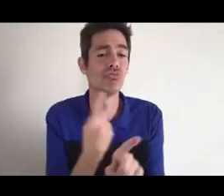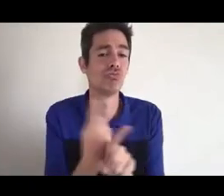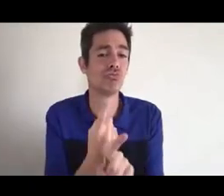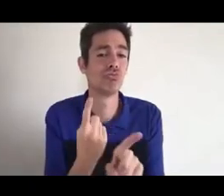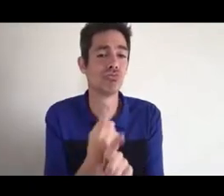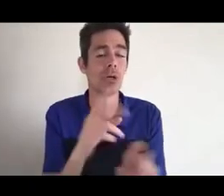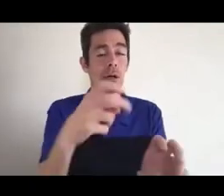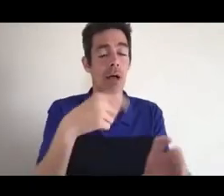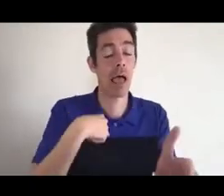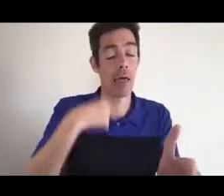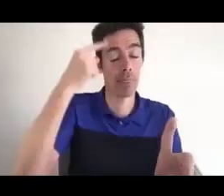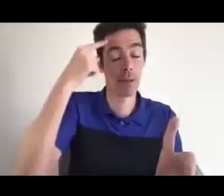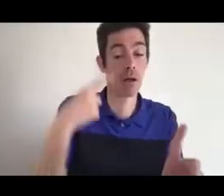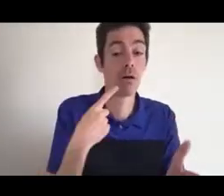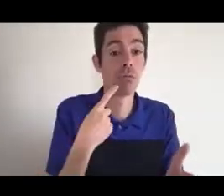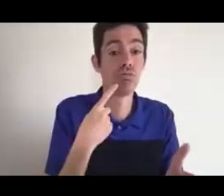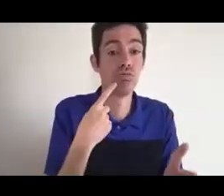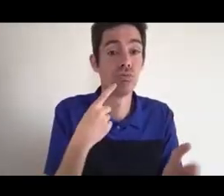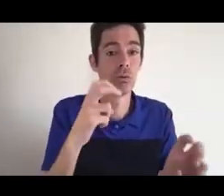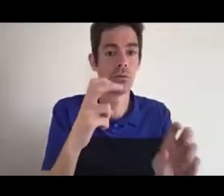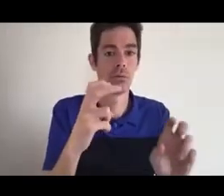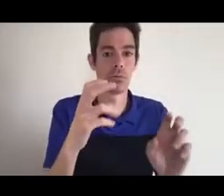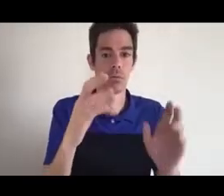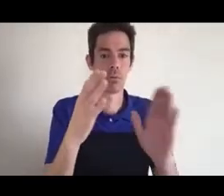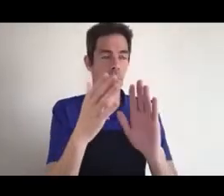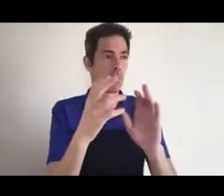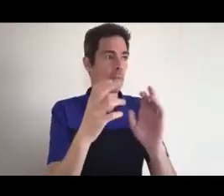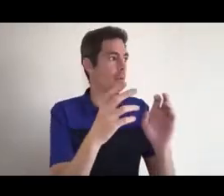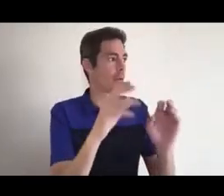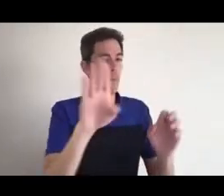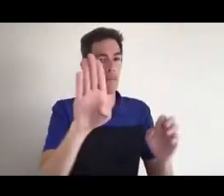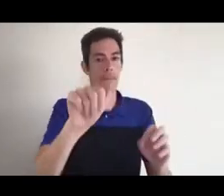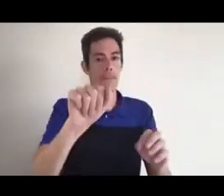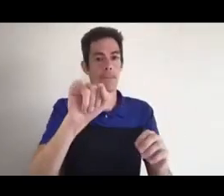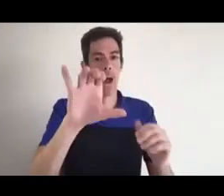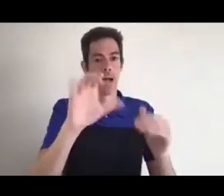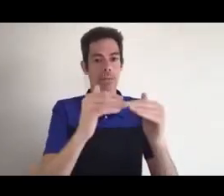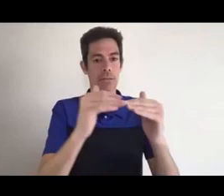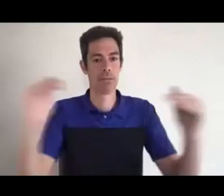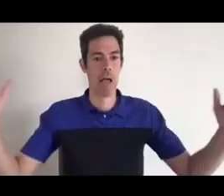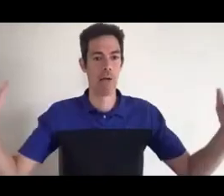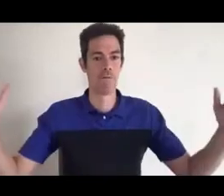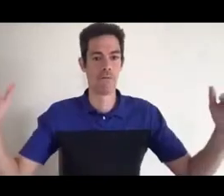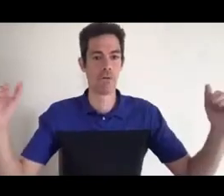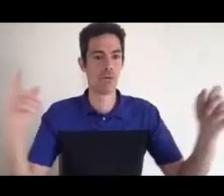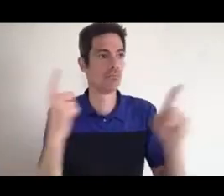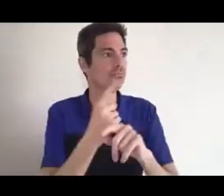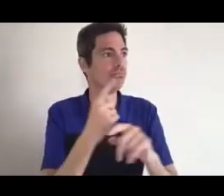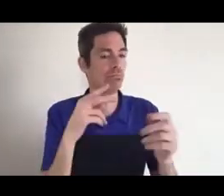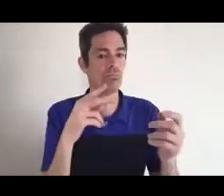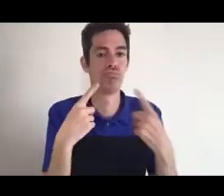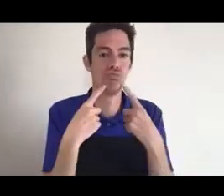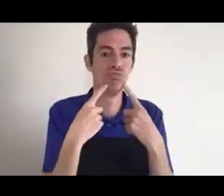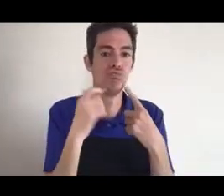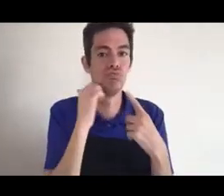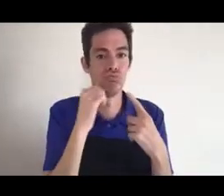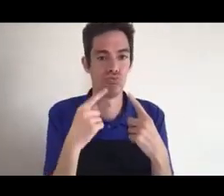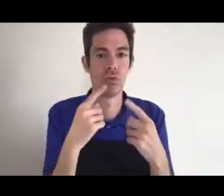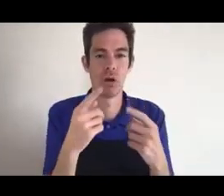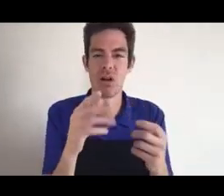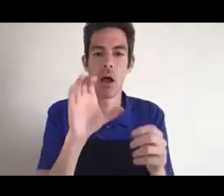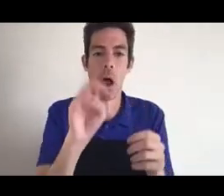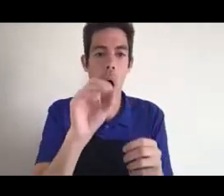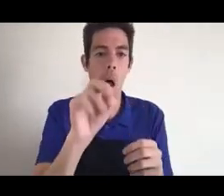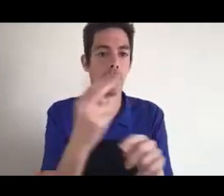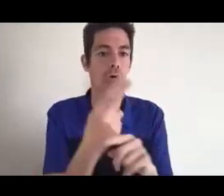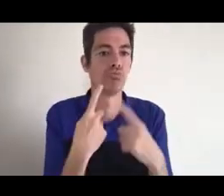heavy. Or this is just kind of like casual walking. I think of this as kind of the basic level. This